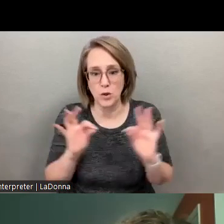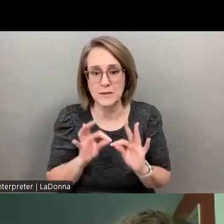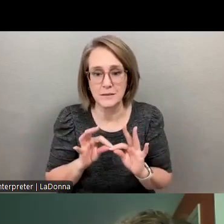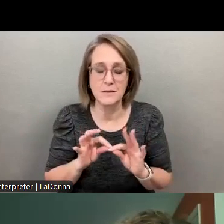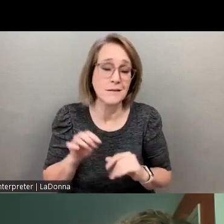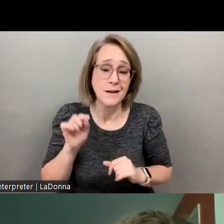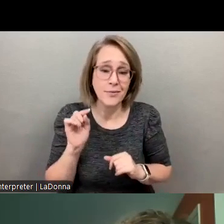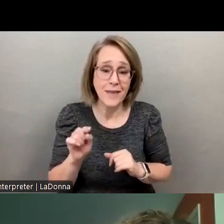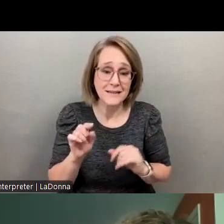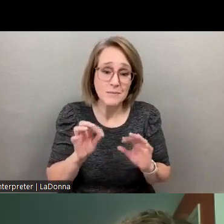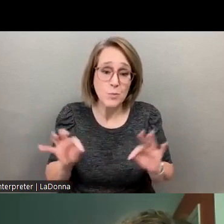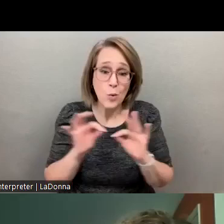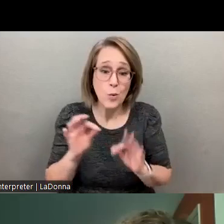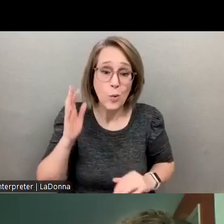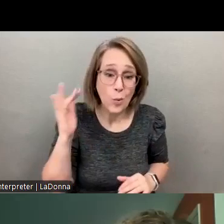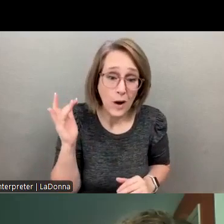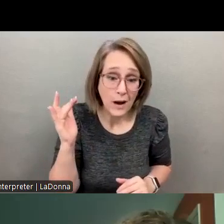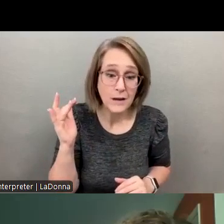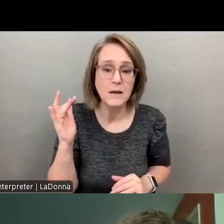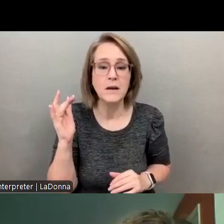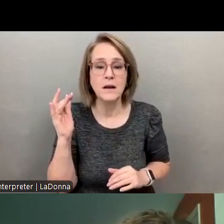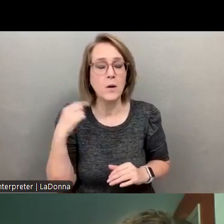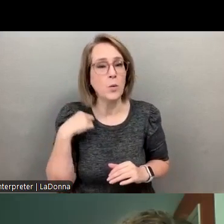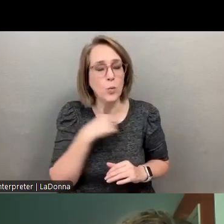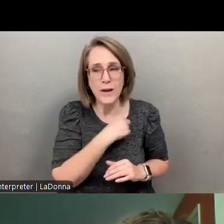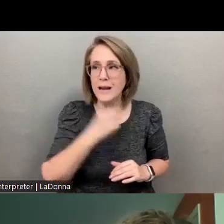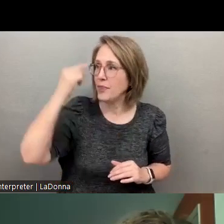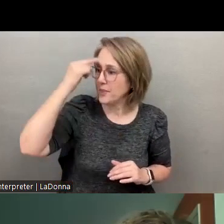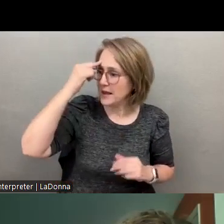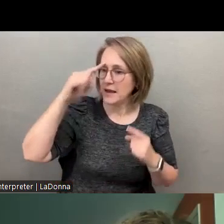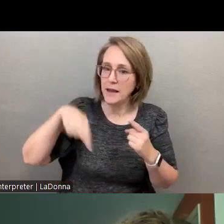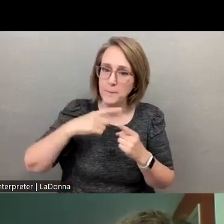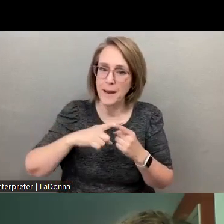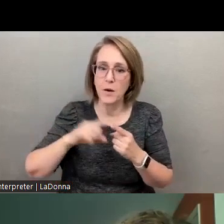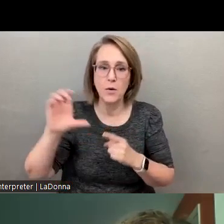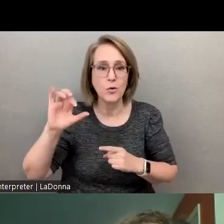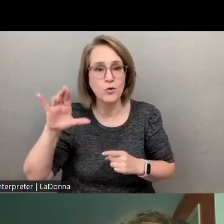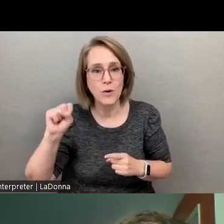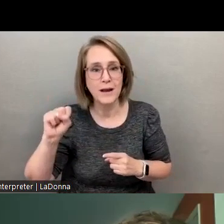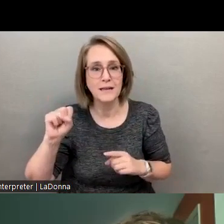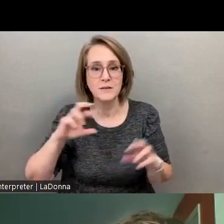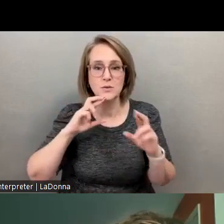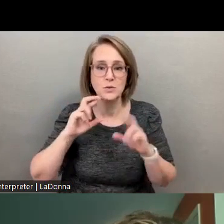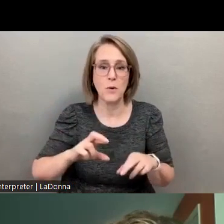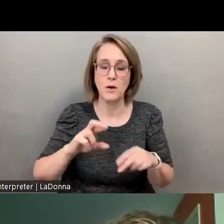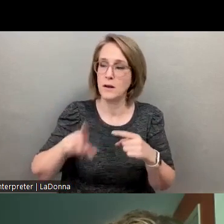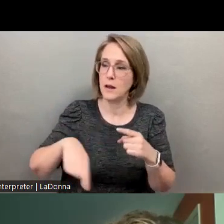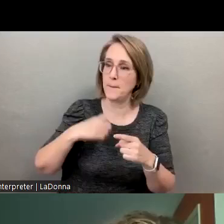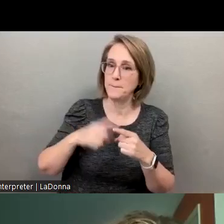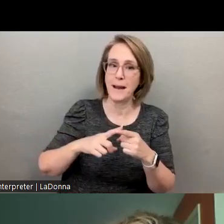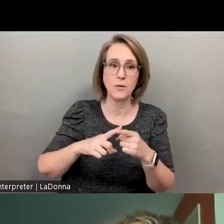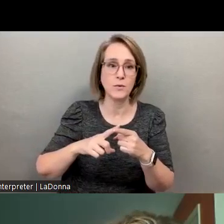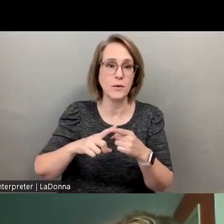comes in and is really important is that as we think about crisis response as being justice diversion and